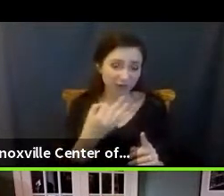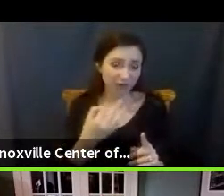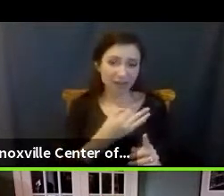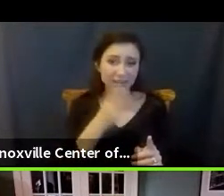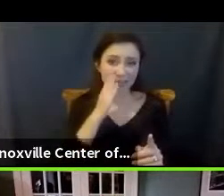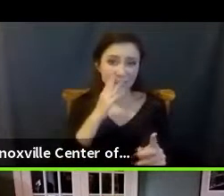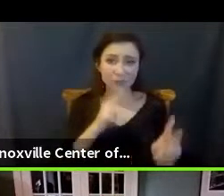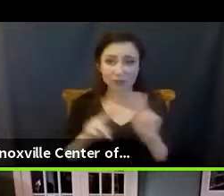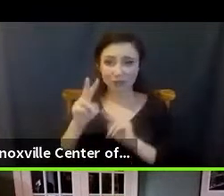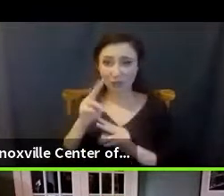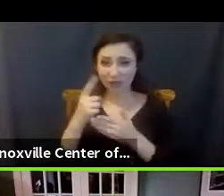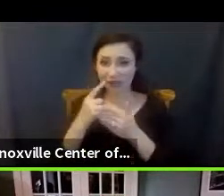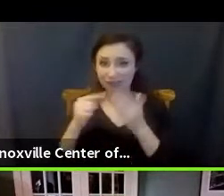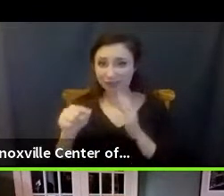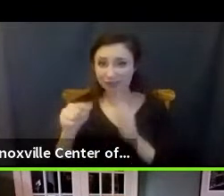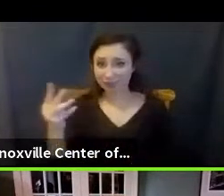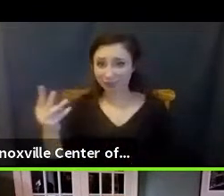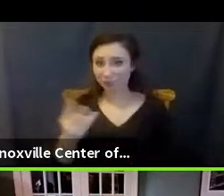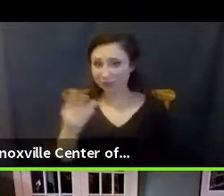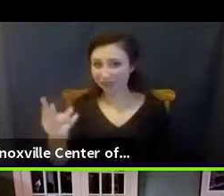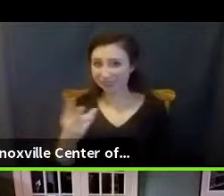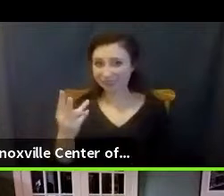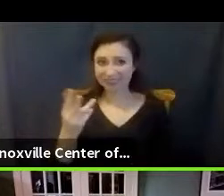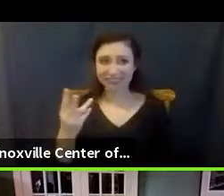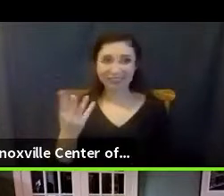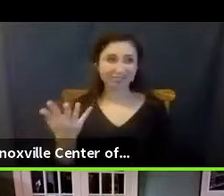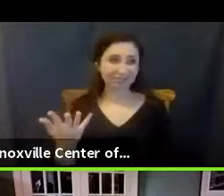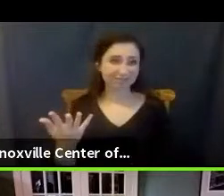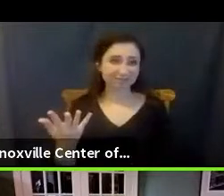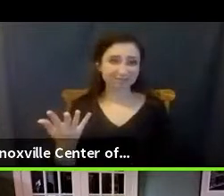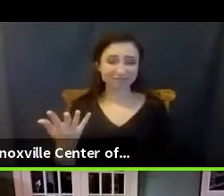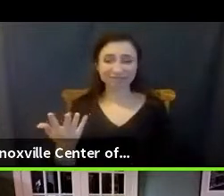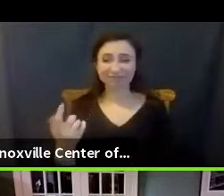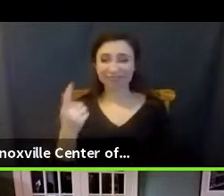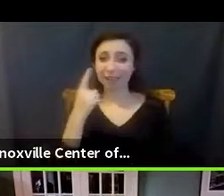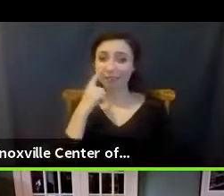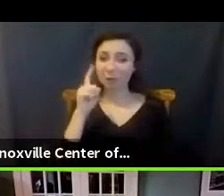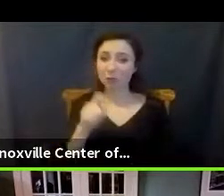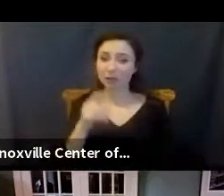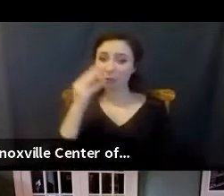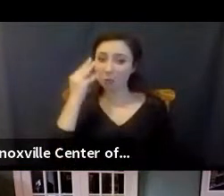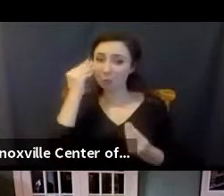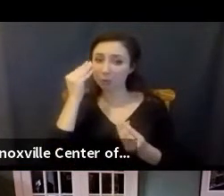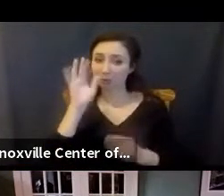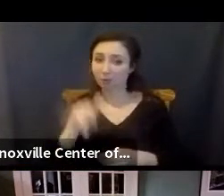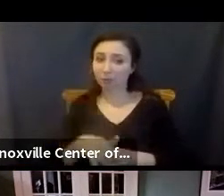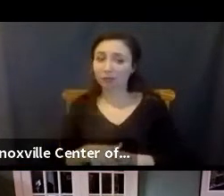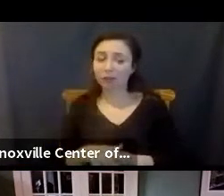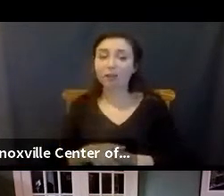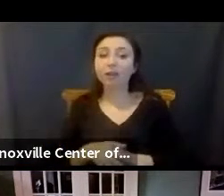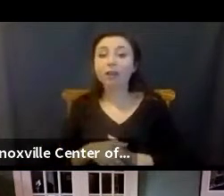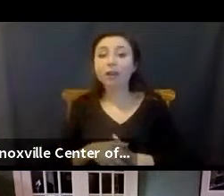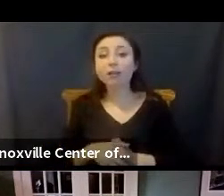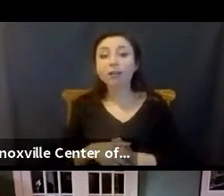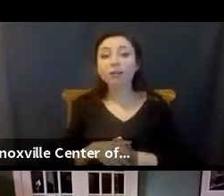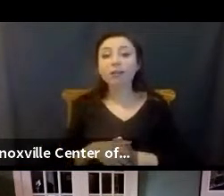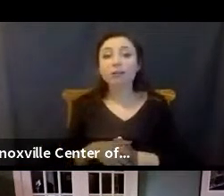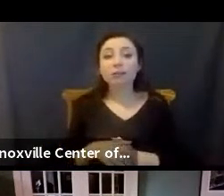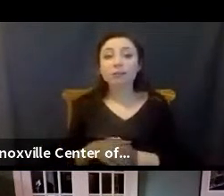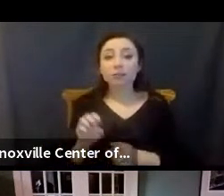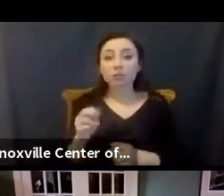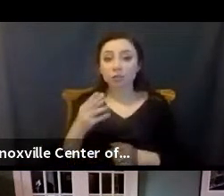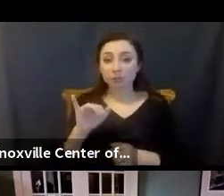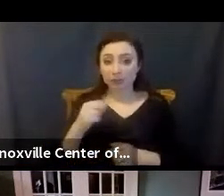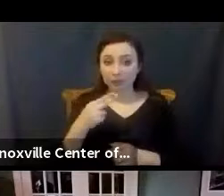we're going to look at it next Wednesday. I think we need to think about that. Well, I think we're in the danger of the